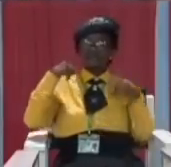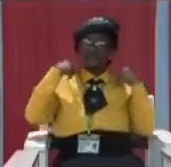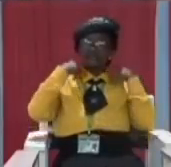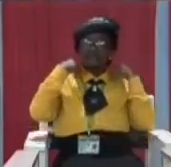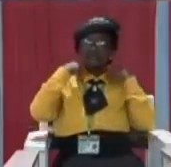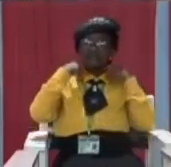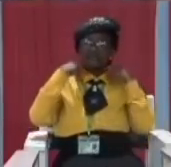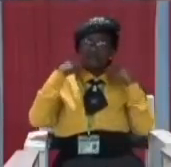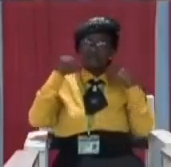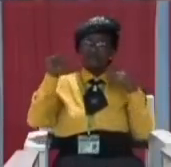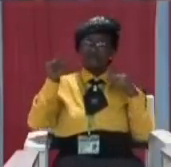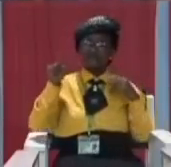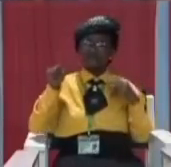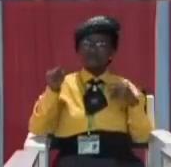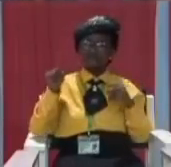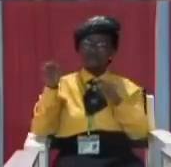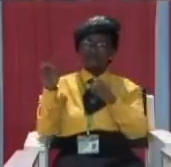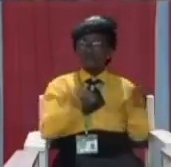dropped off,